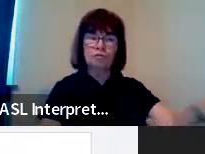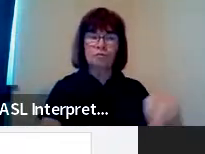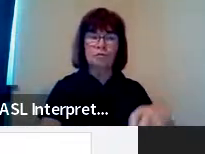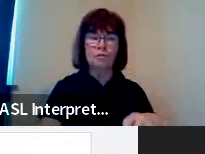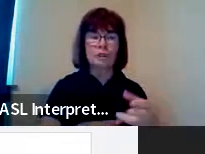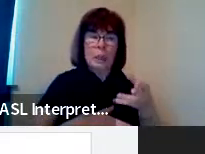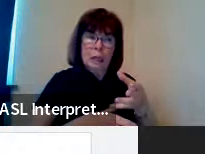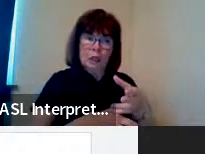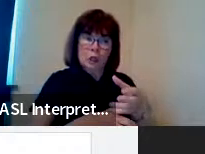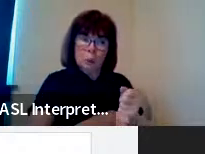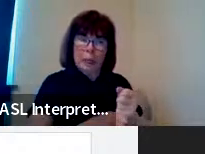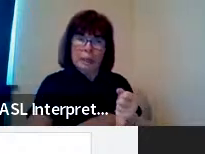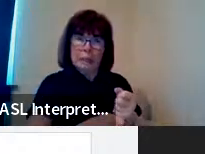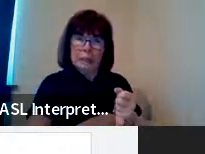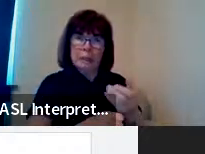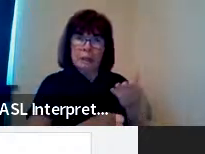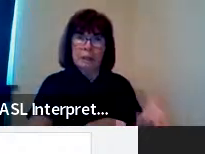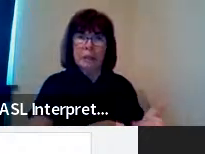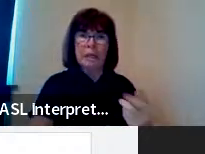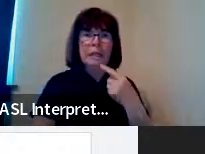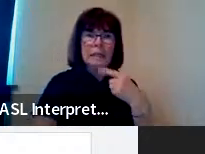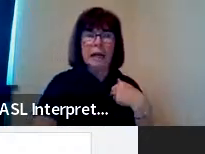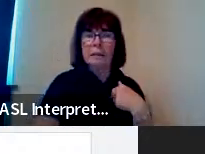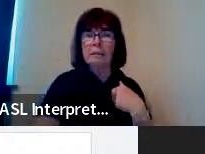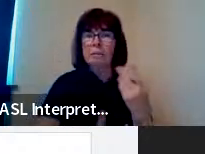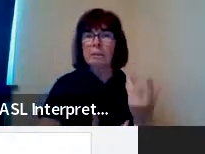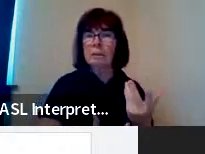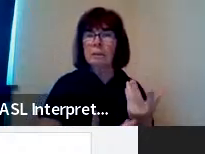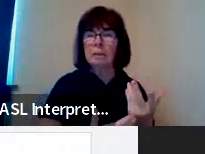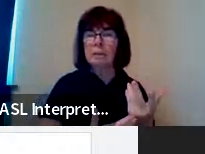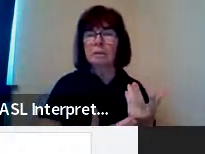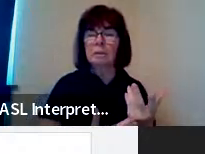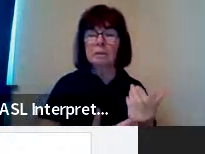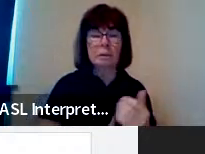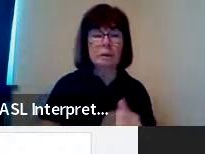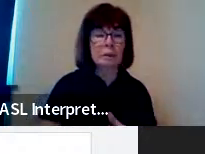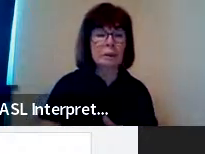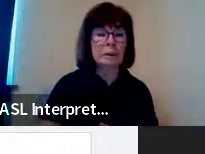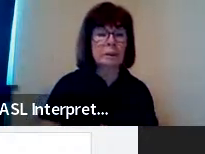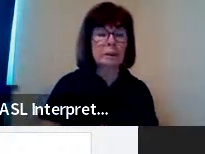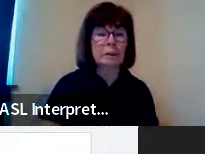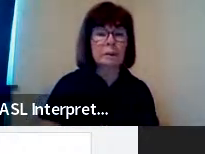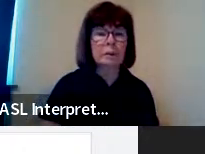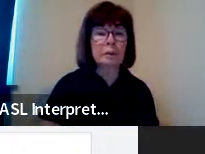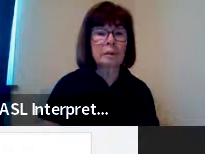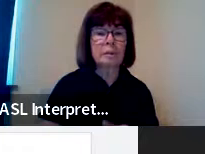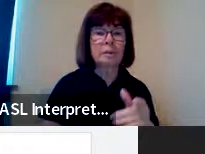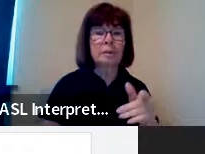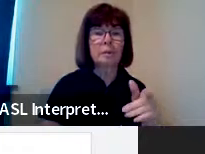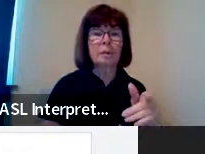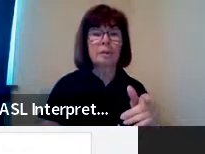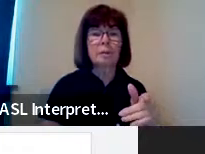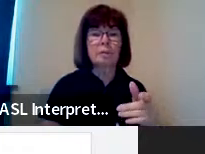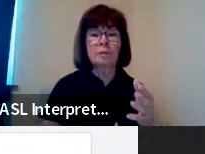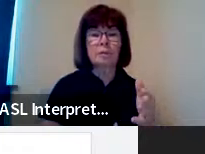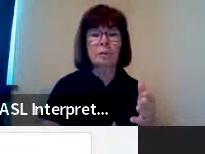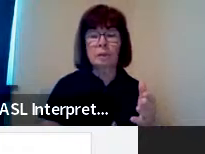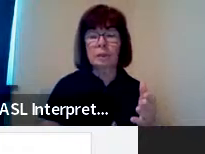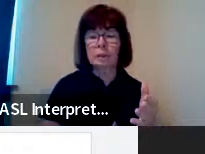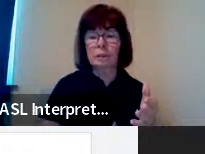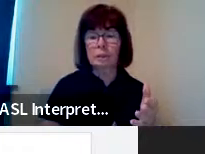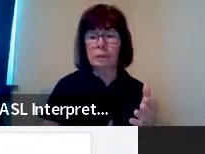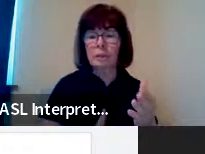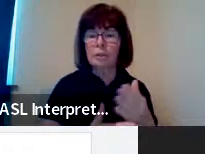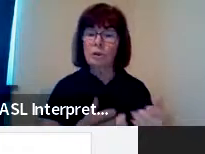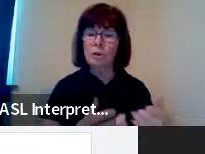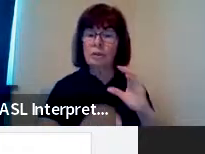Trusted sources telling them during typical interactions with them. So just in sort of